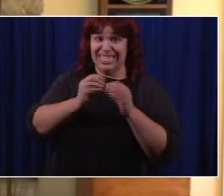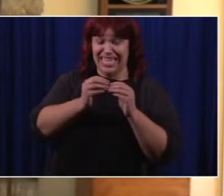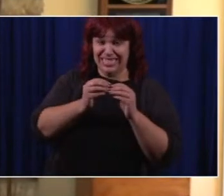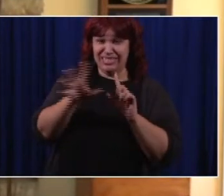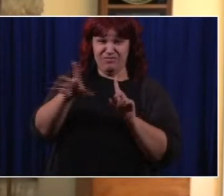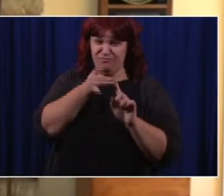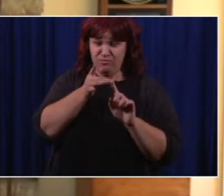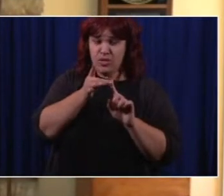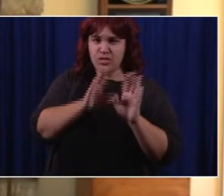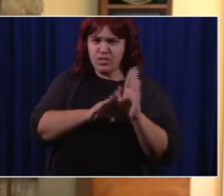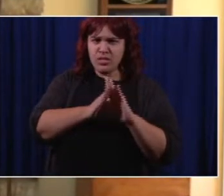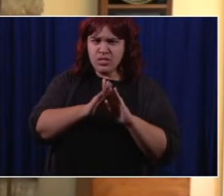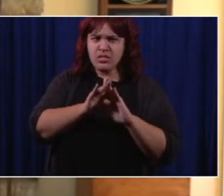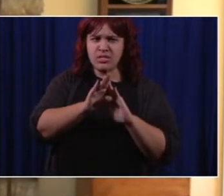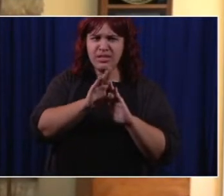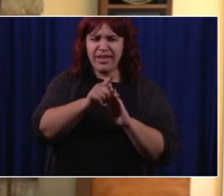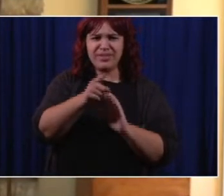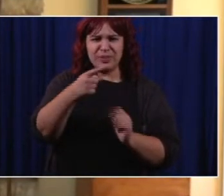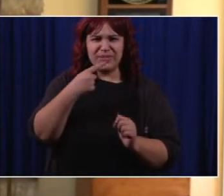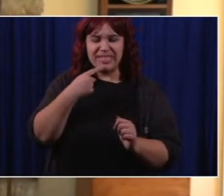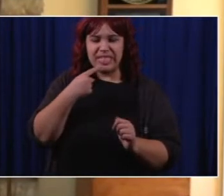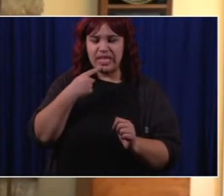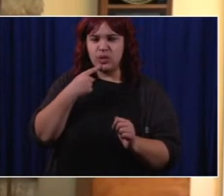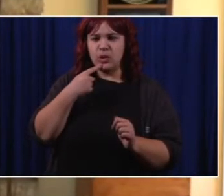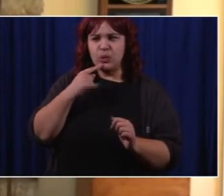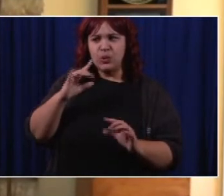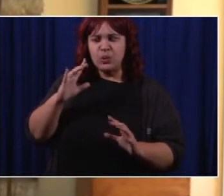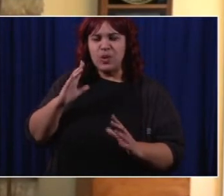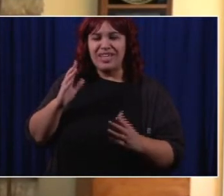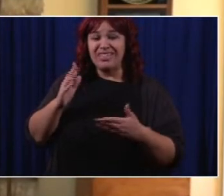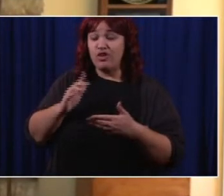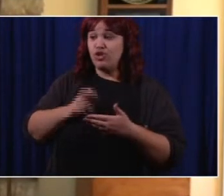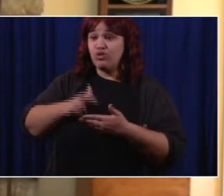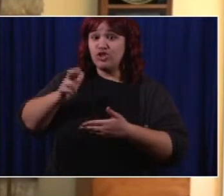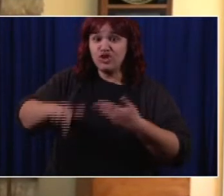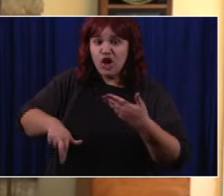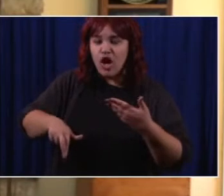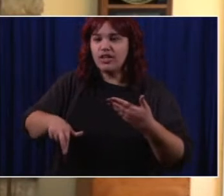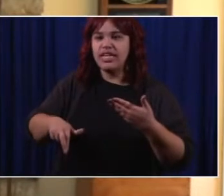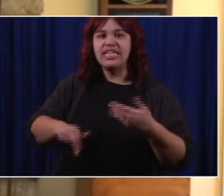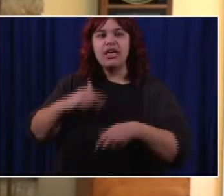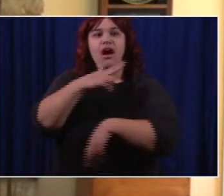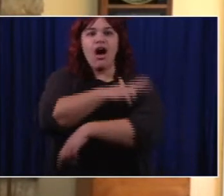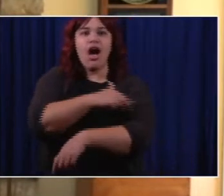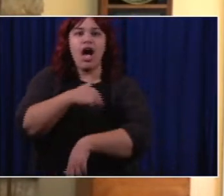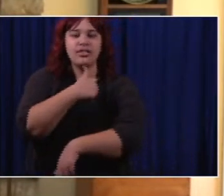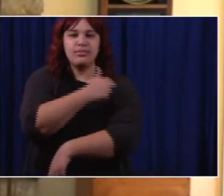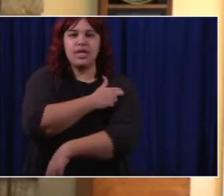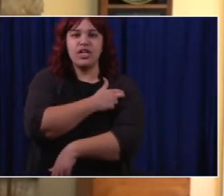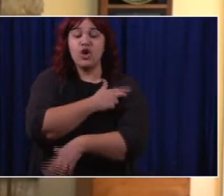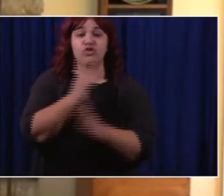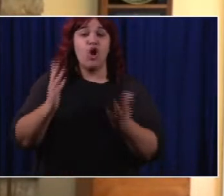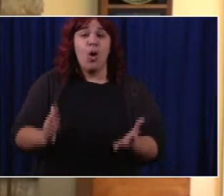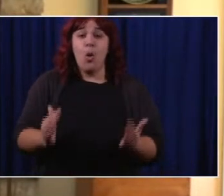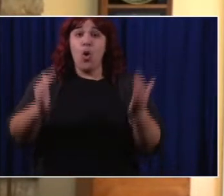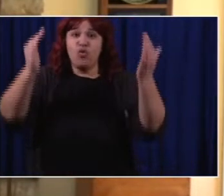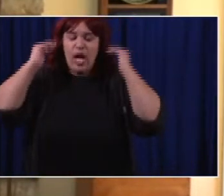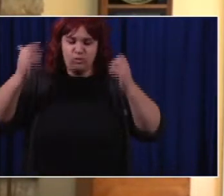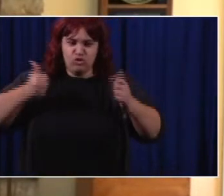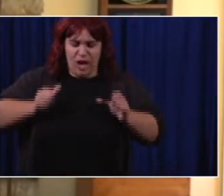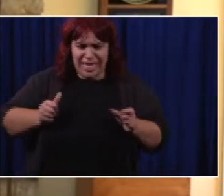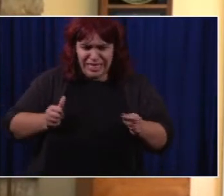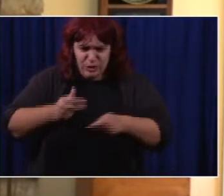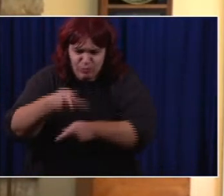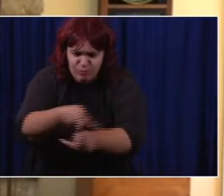you've noted, it being on a massive level and hospitals trying to manage capacity, how close do you feel we are,